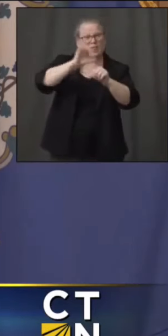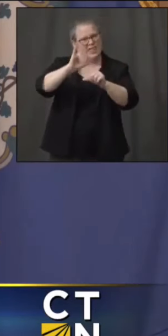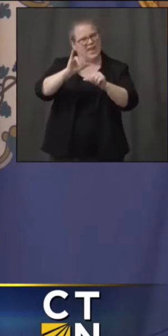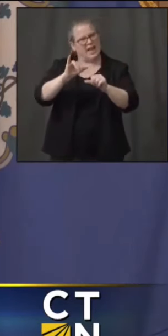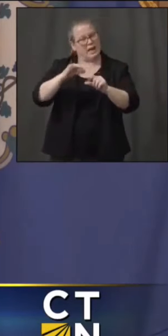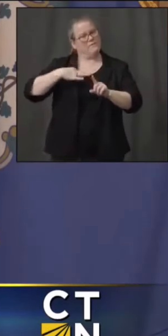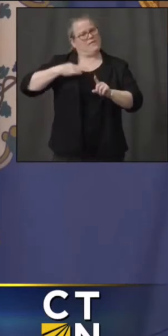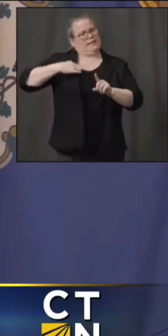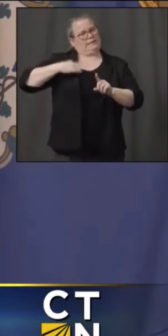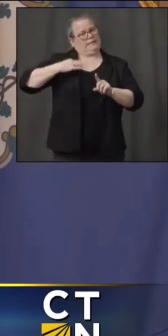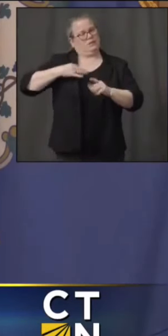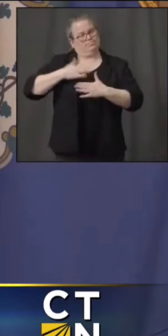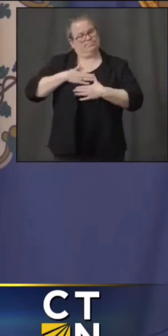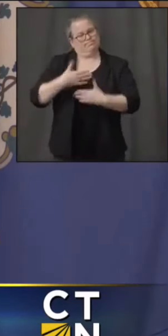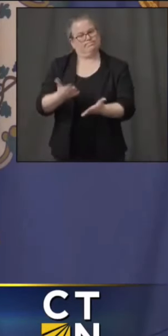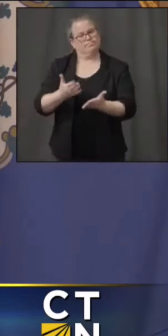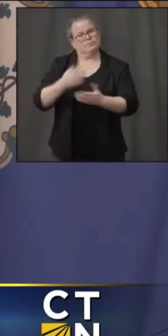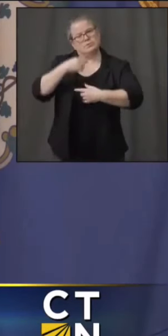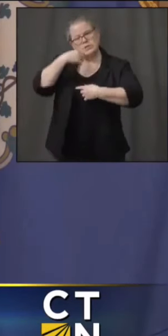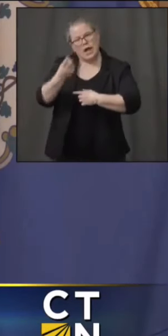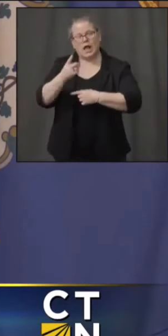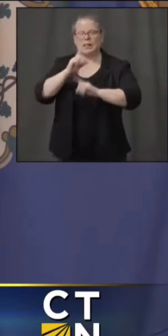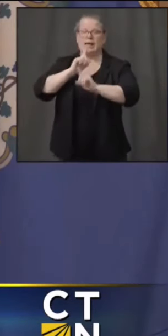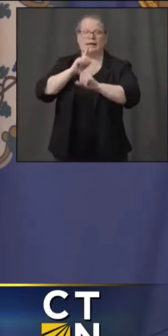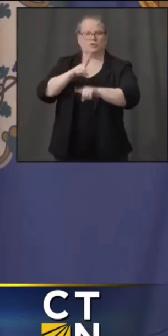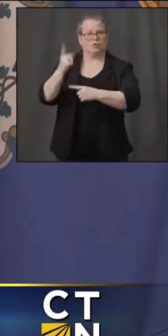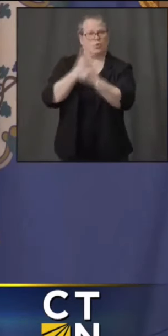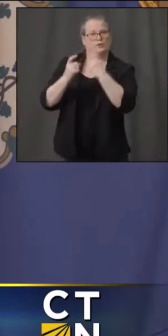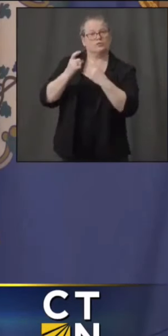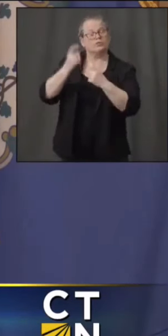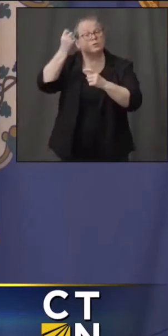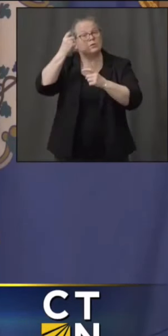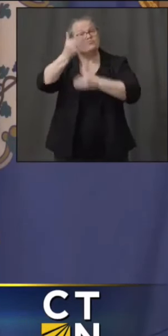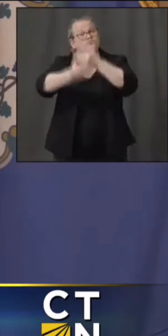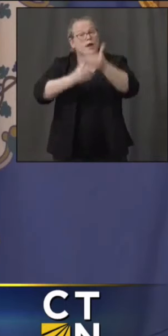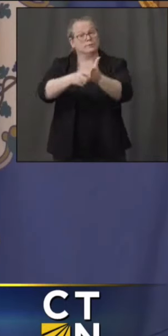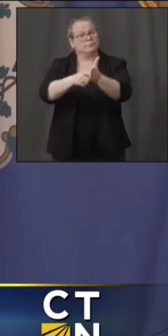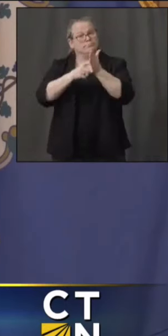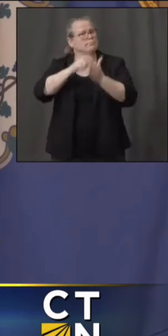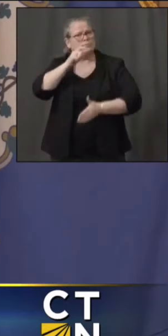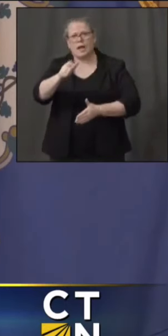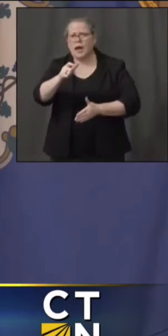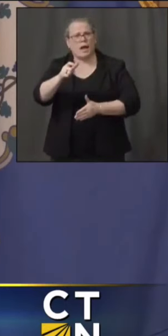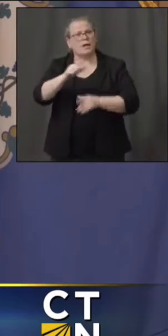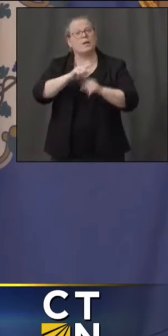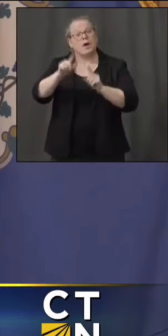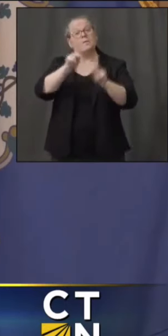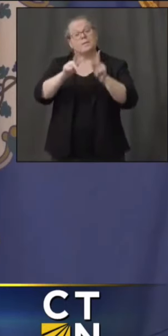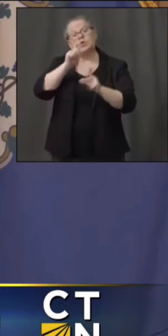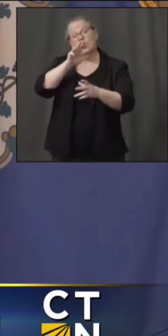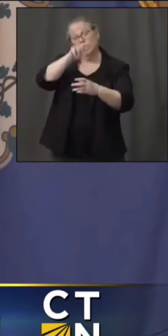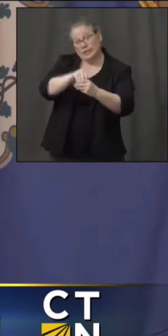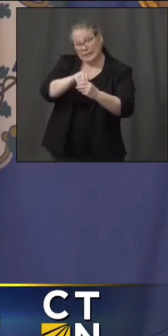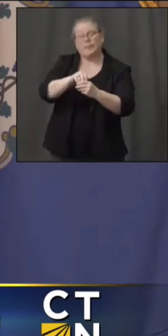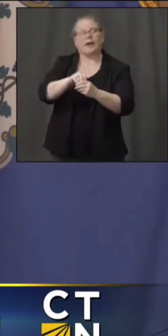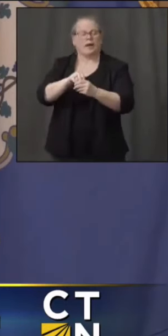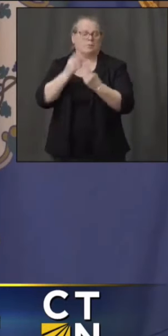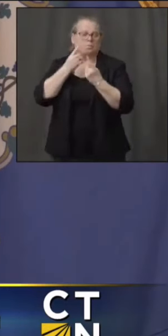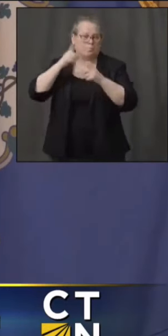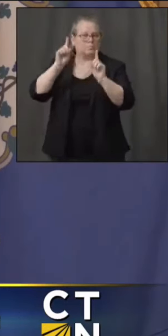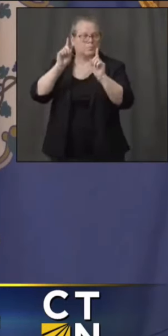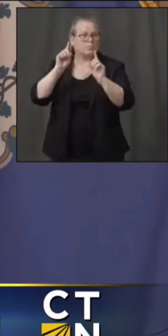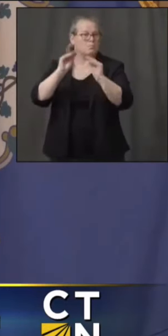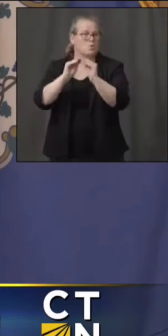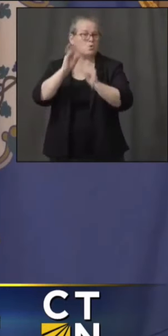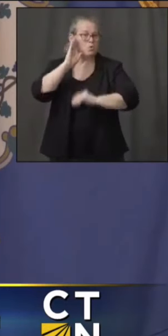So there's nothing is mandatory about this process, but of course the more people that participate, the more effective it is. And on the